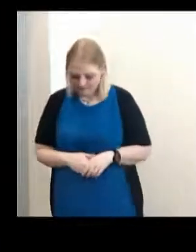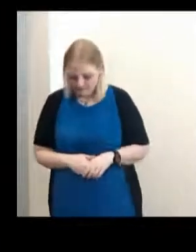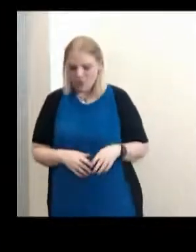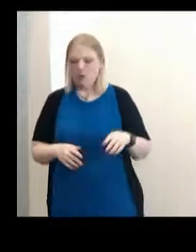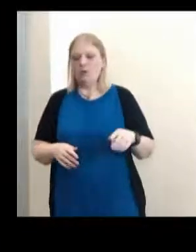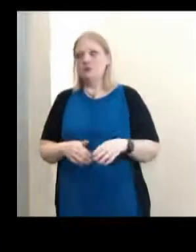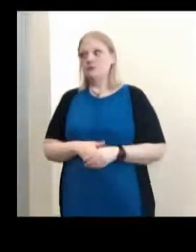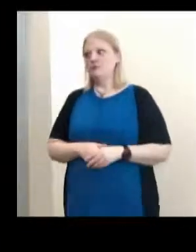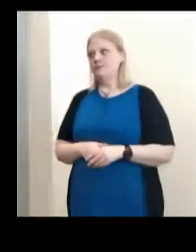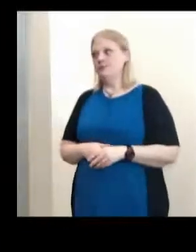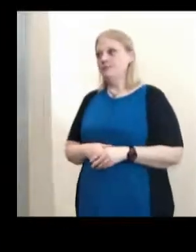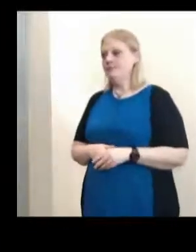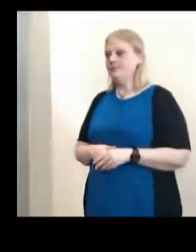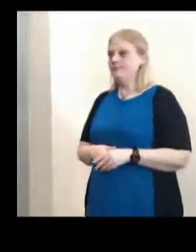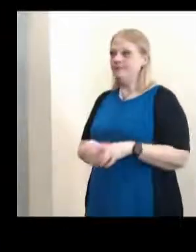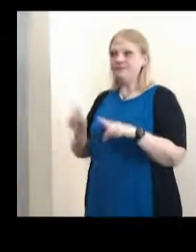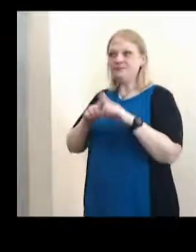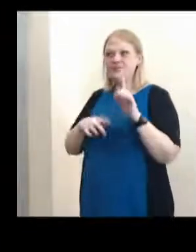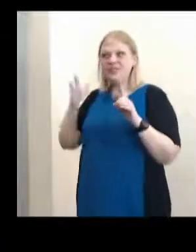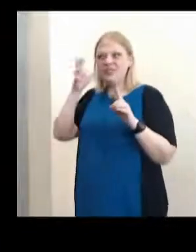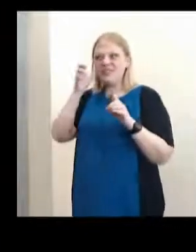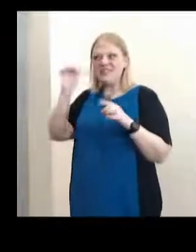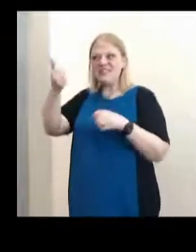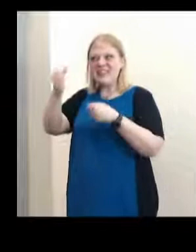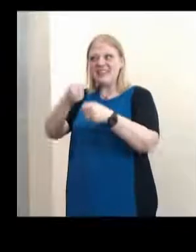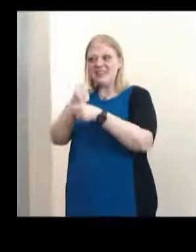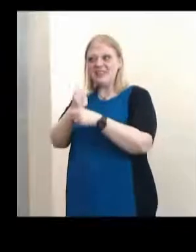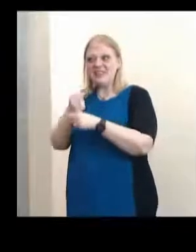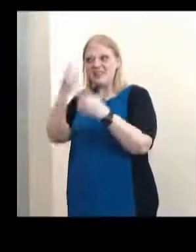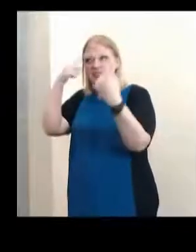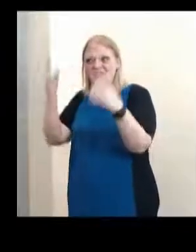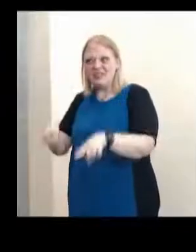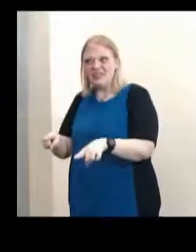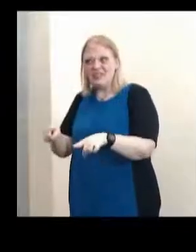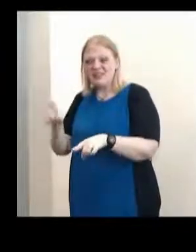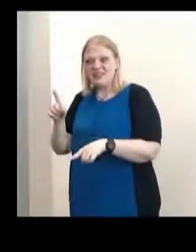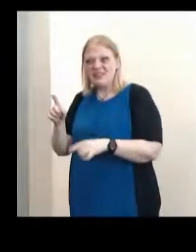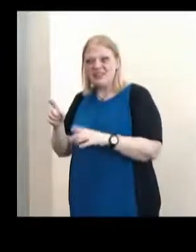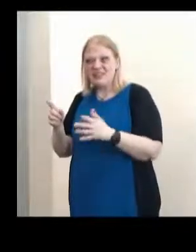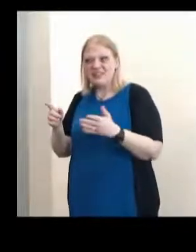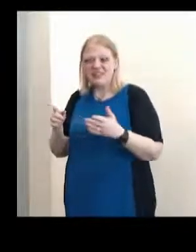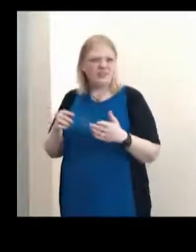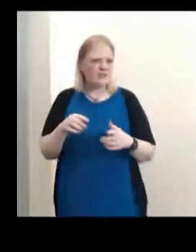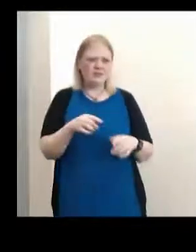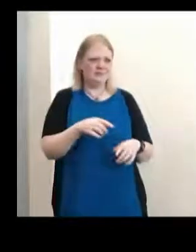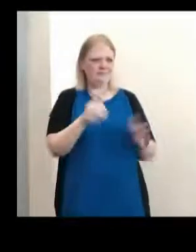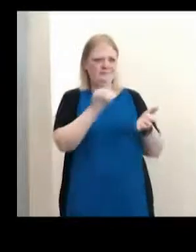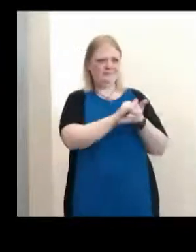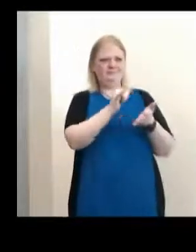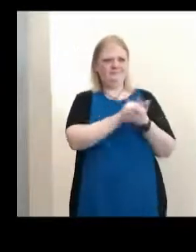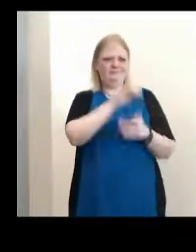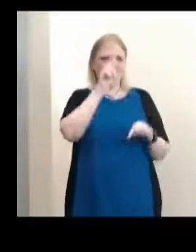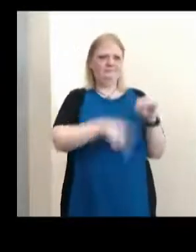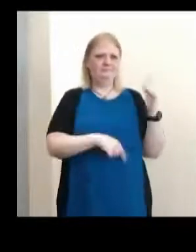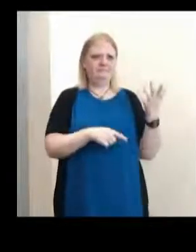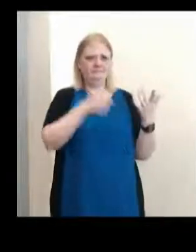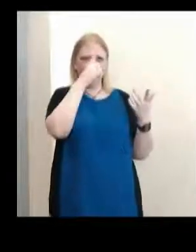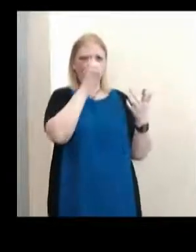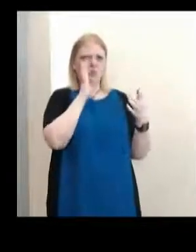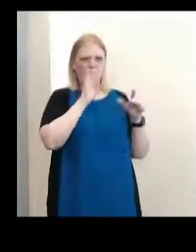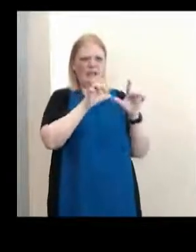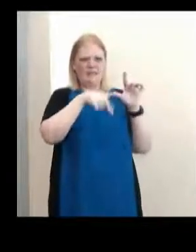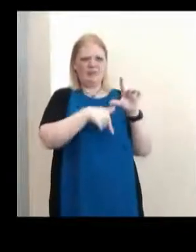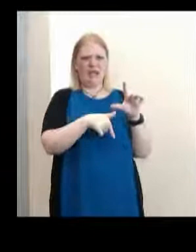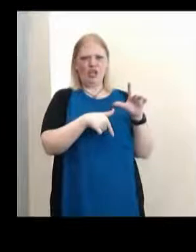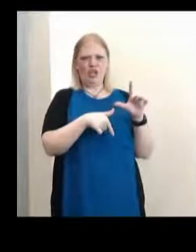Okay, just because we're hearing that this might be a 10-year deal, so you're saying it couldn't be a 10-year deal? It could not be a 10-year deal because it will expire